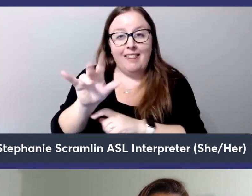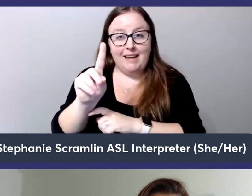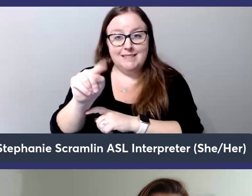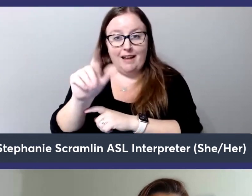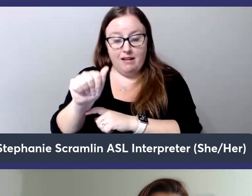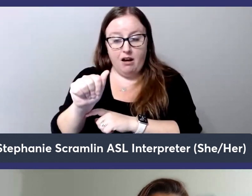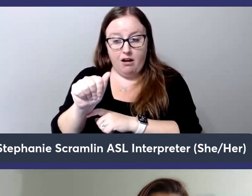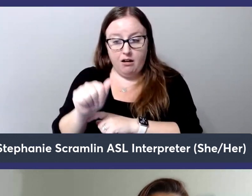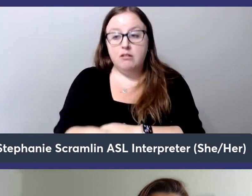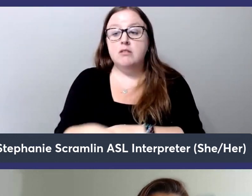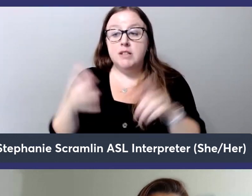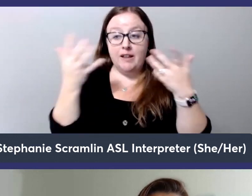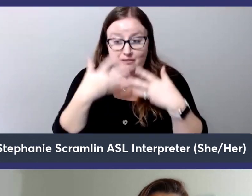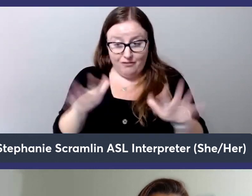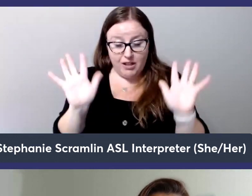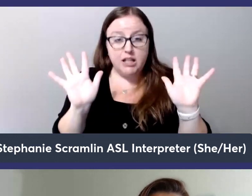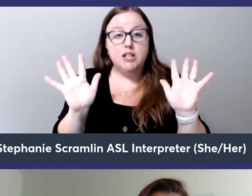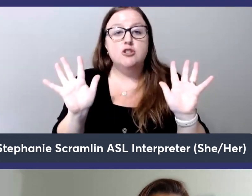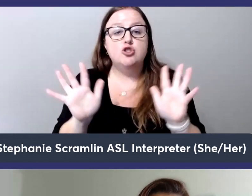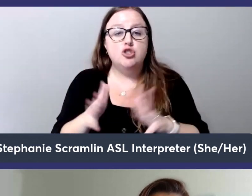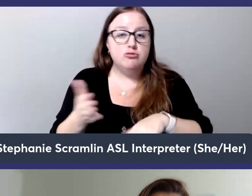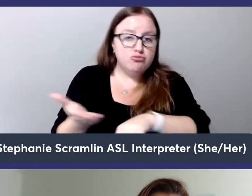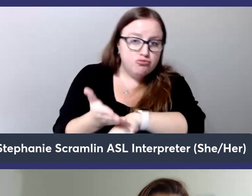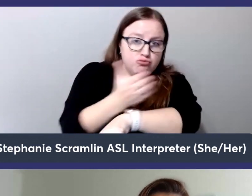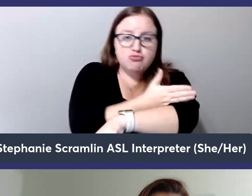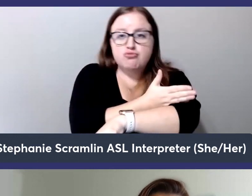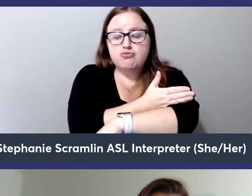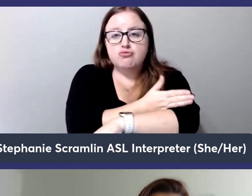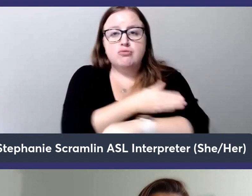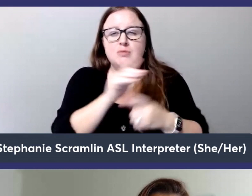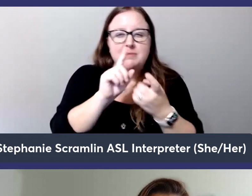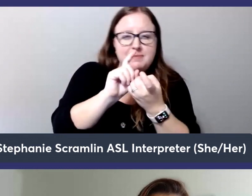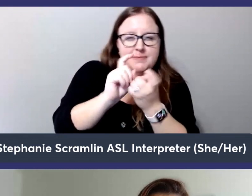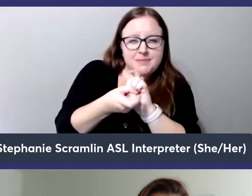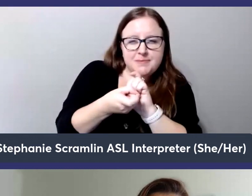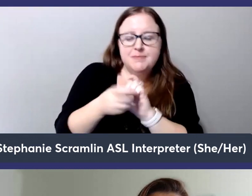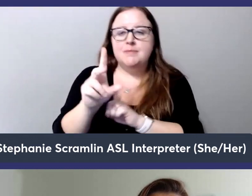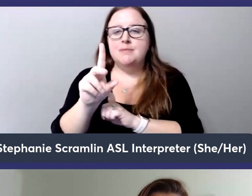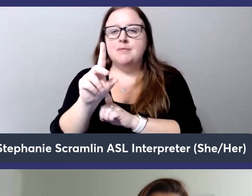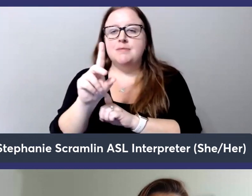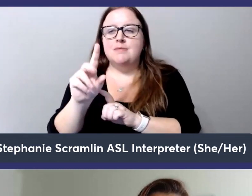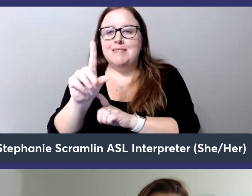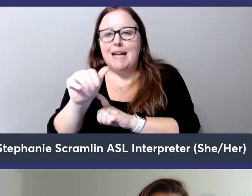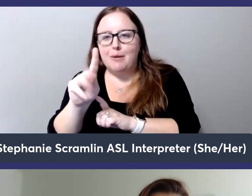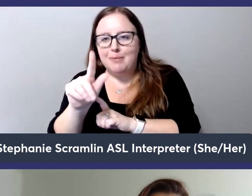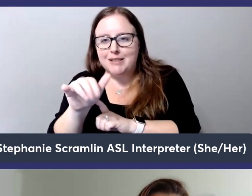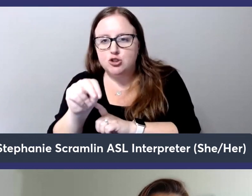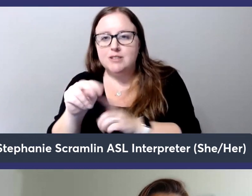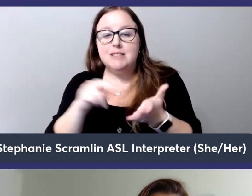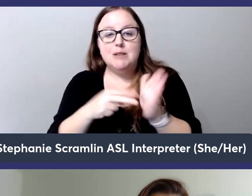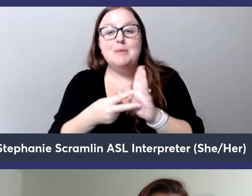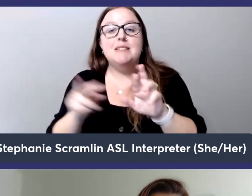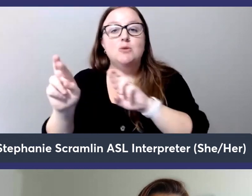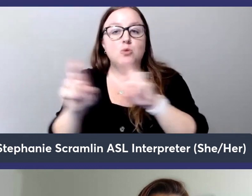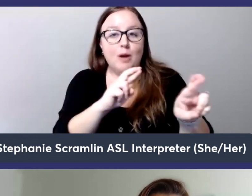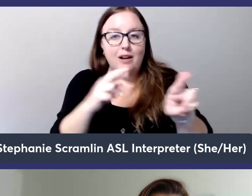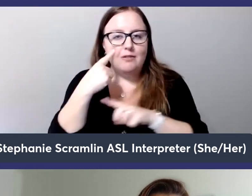gets curated, enriched, blended with different dimensions, right, that's when it gets ready for machine